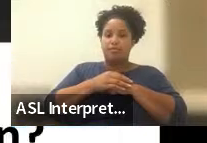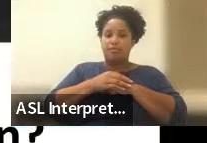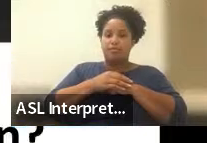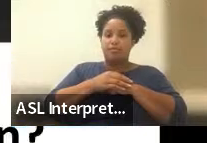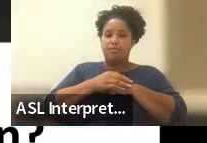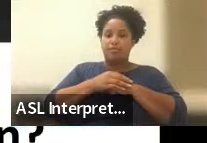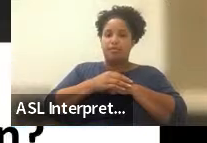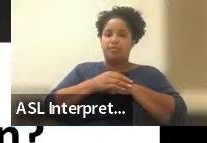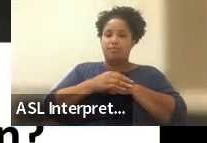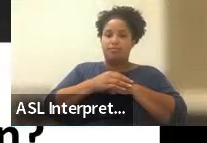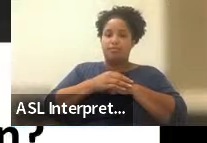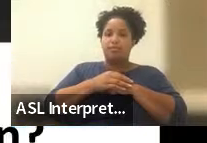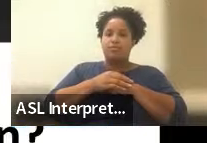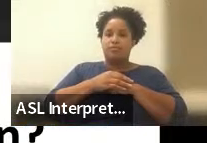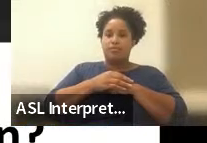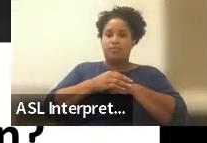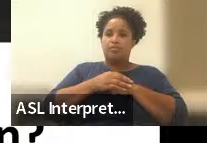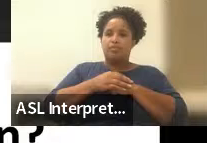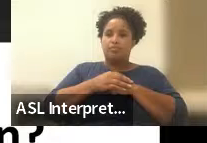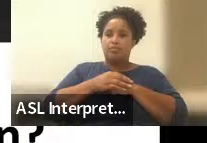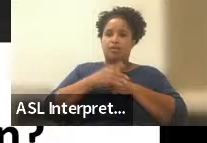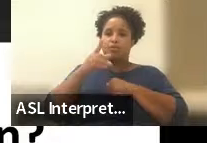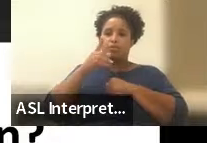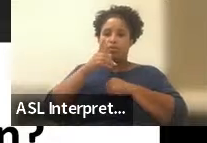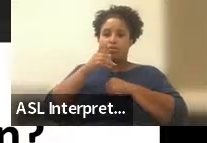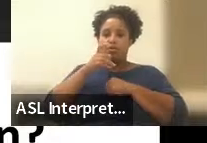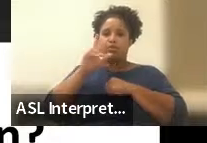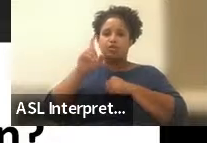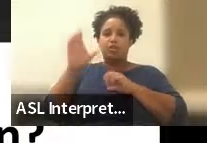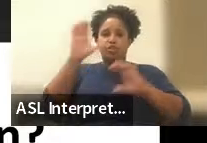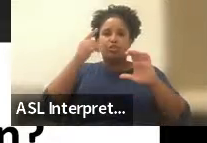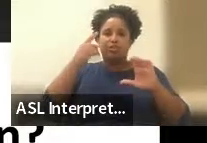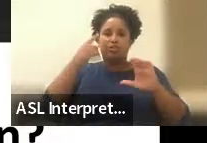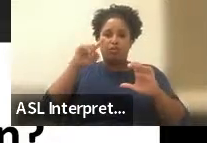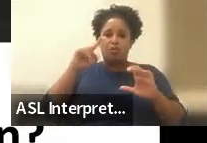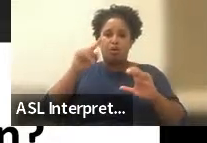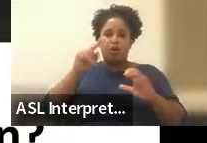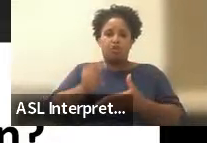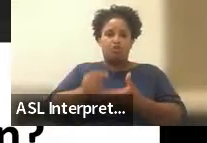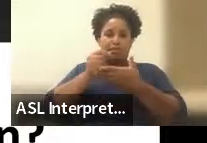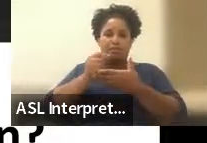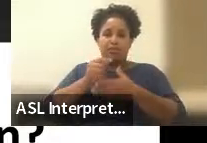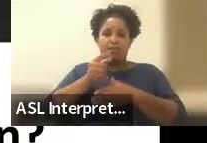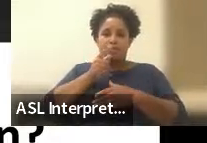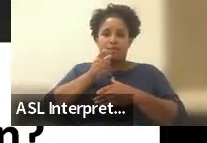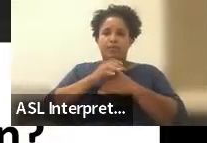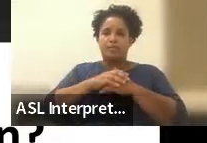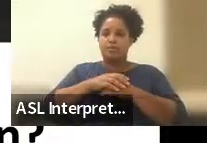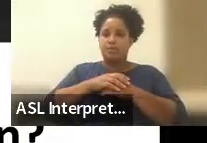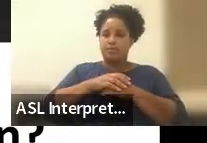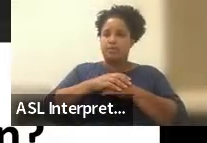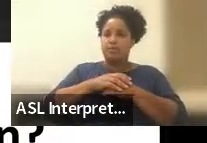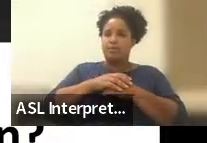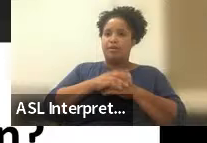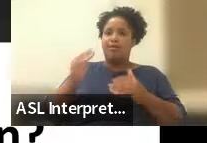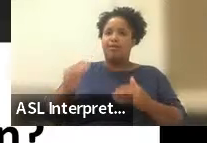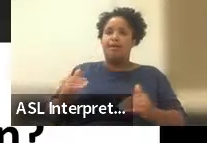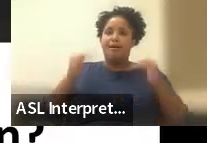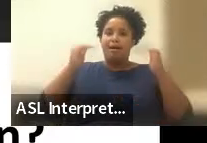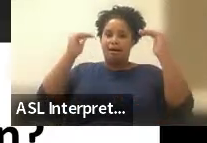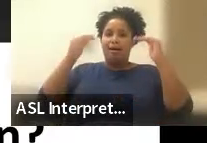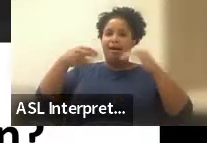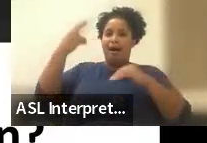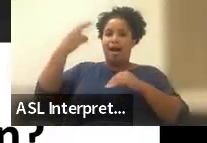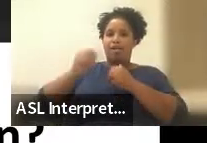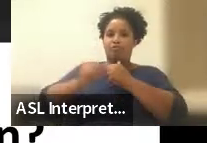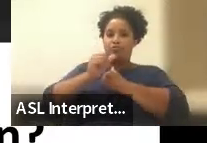So who should seek treatment? So really the therapeutics that are available are for high-risk patients who